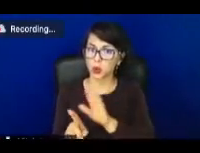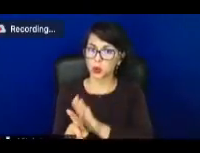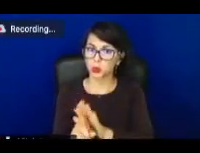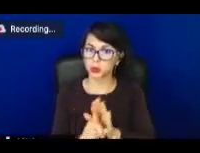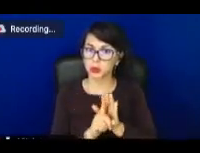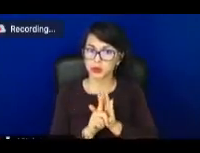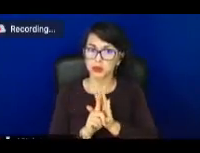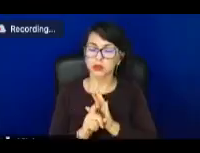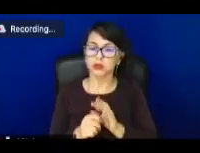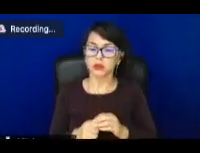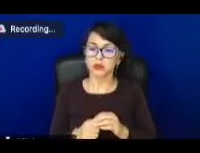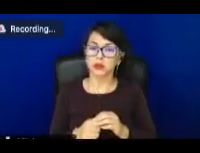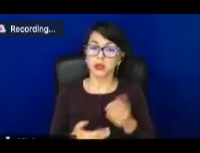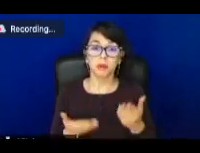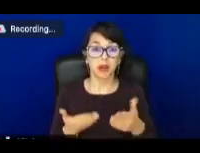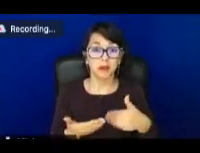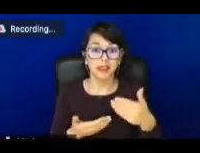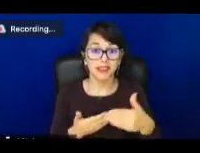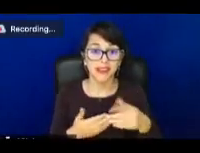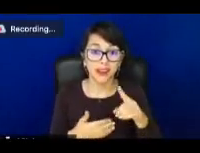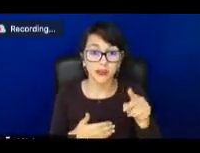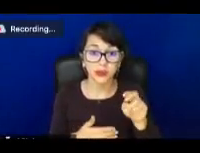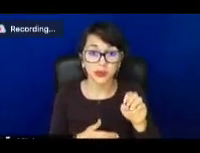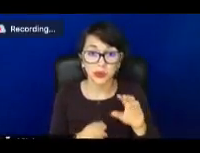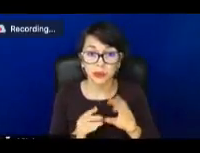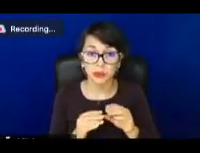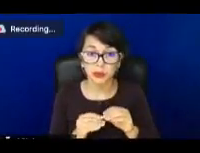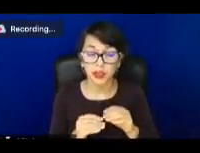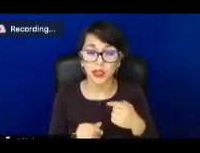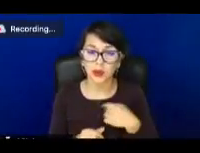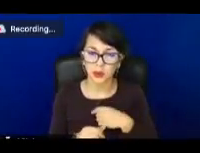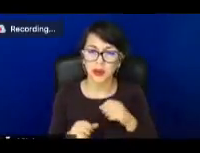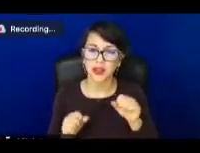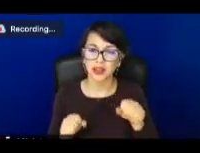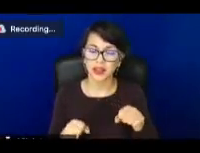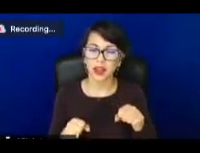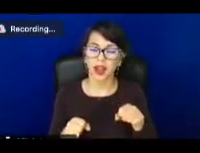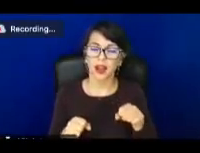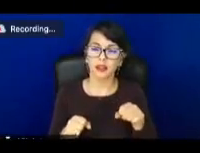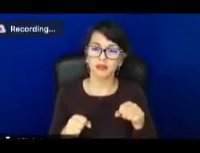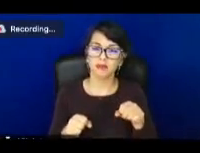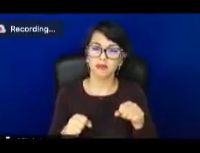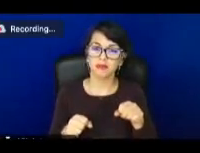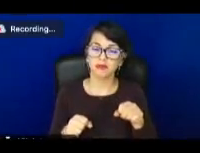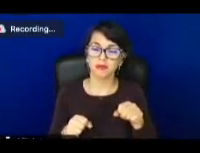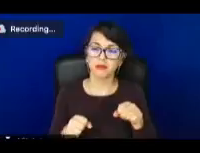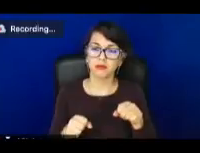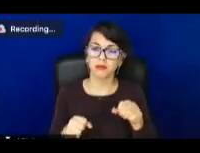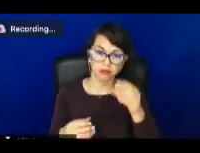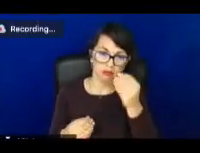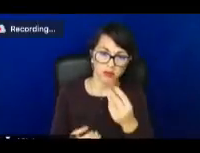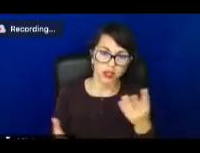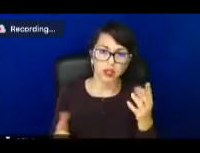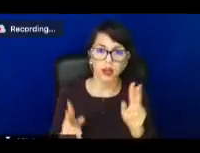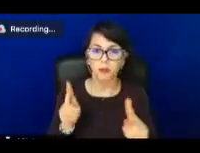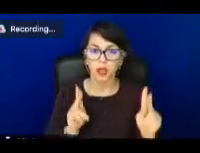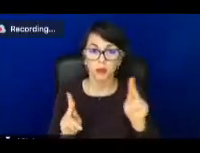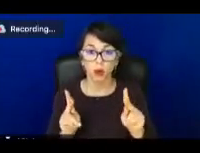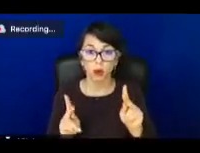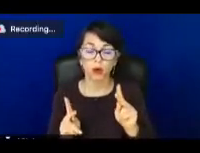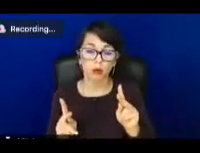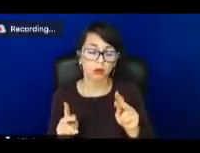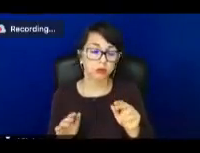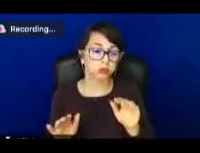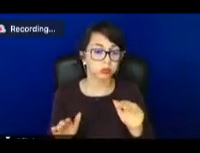maybe at the beginning of the next zone meeting, just to let folks know that we're hearing their